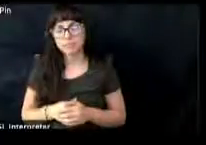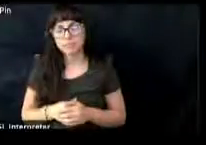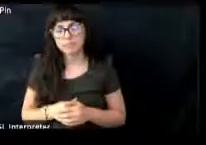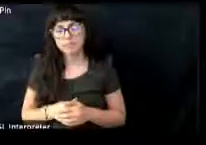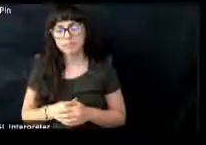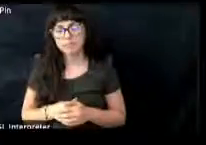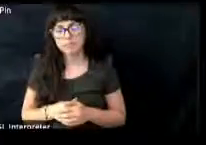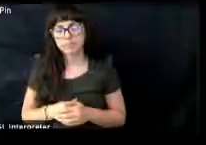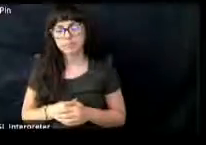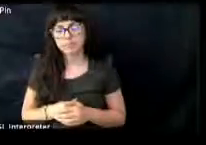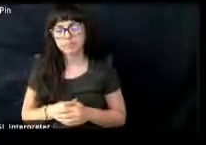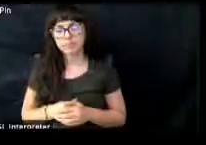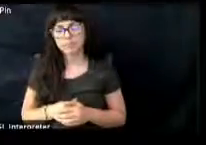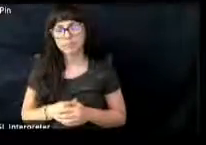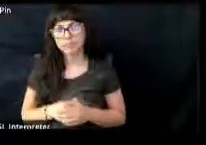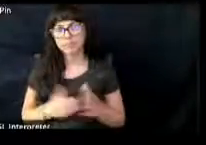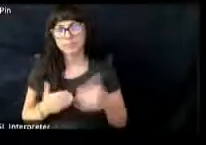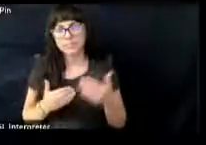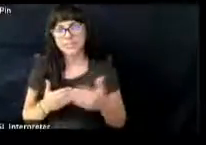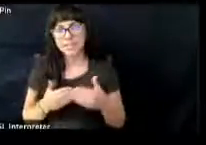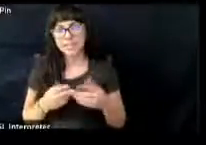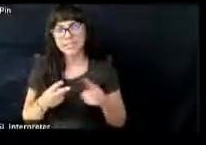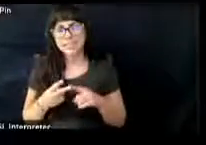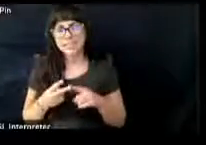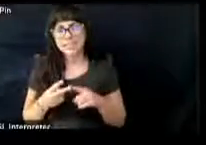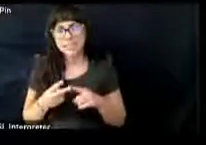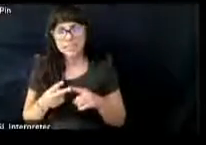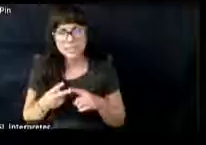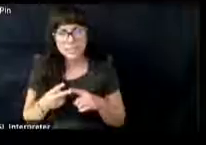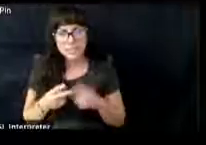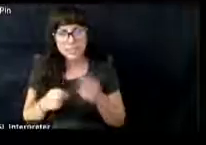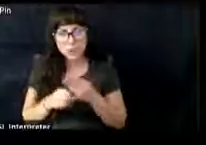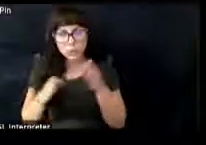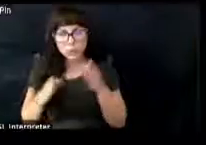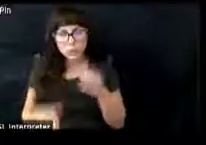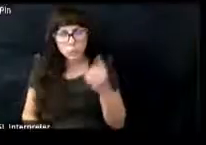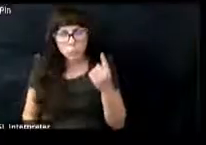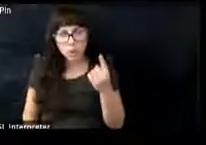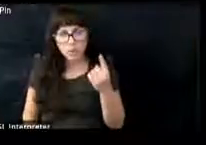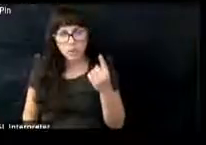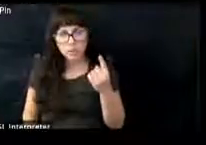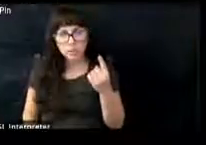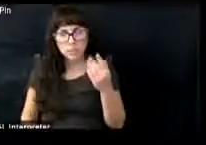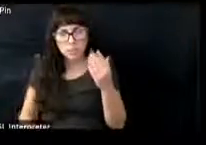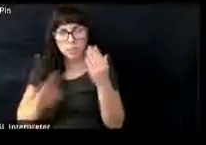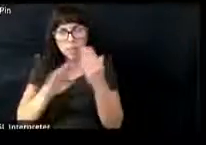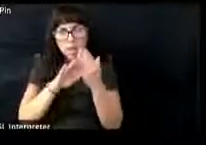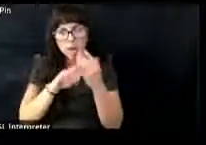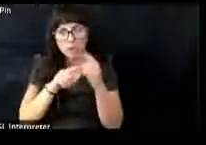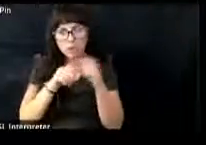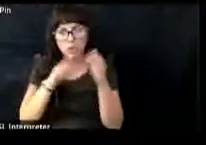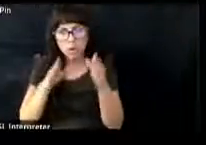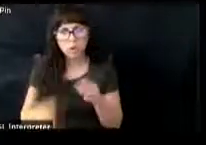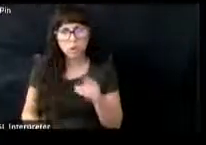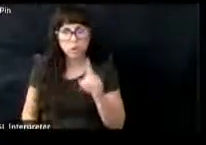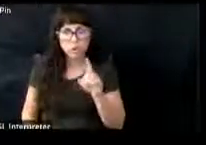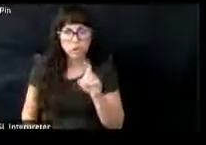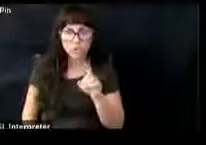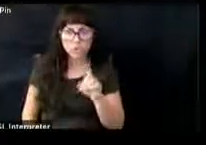Then up next is caller in user 1, which I believe is also a blocked caller. So,